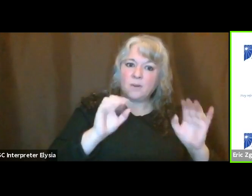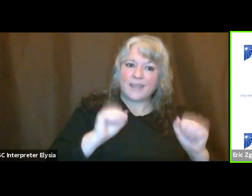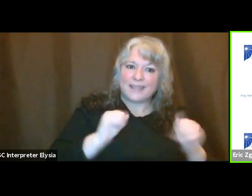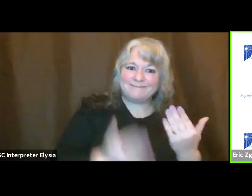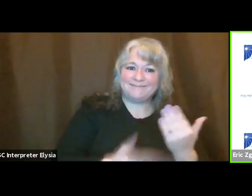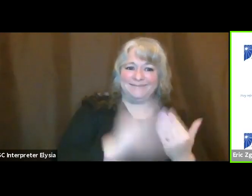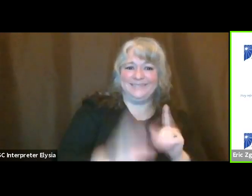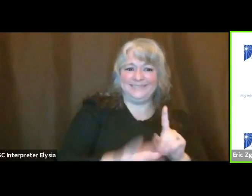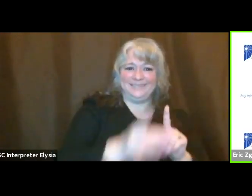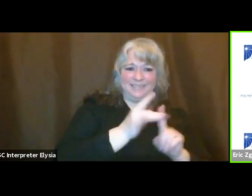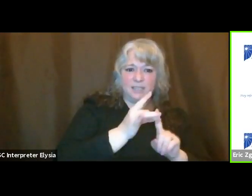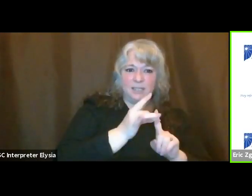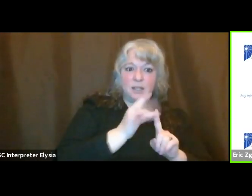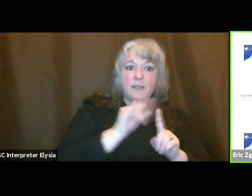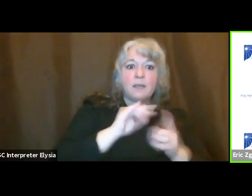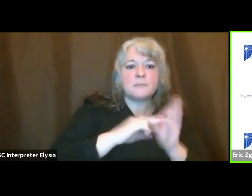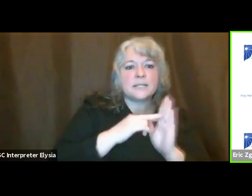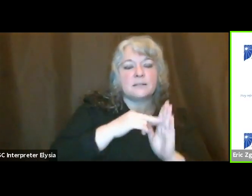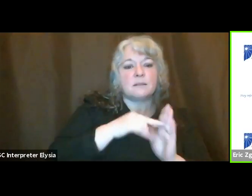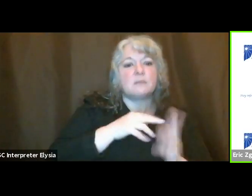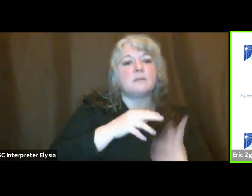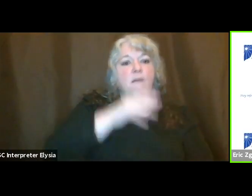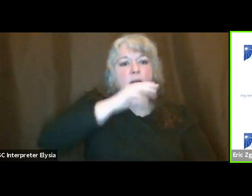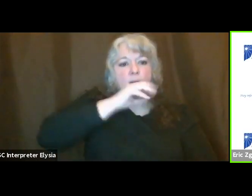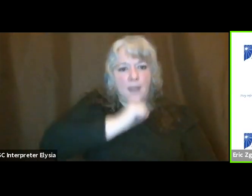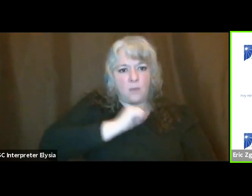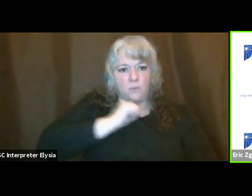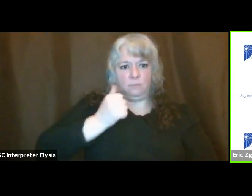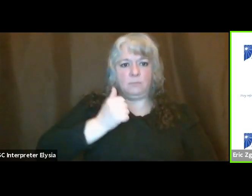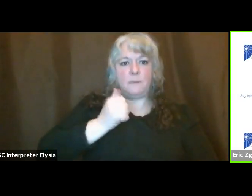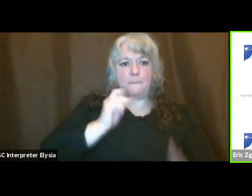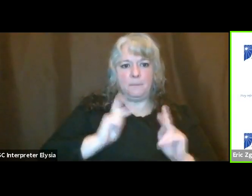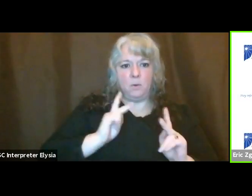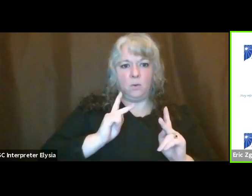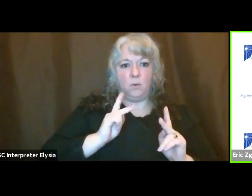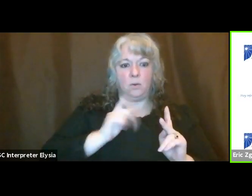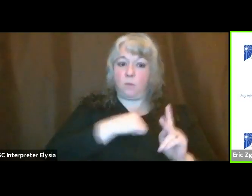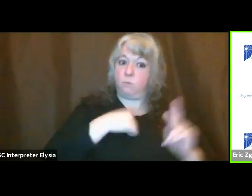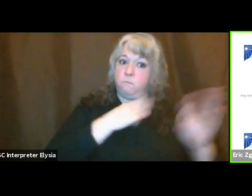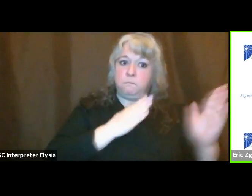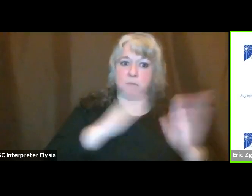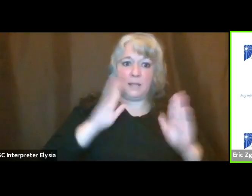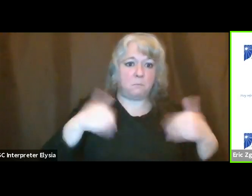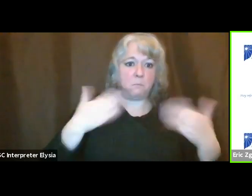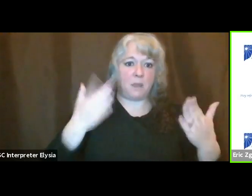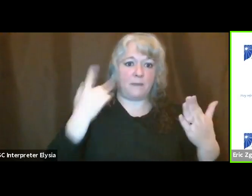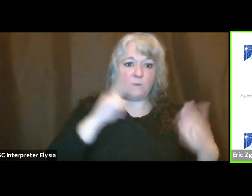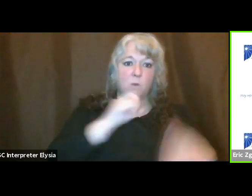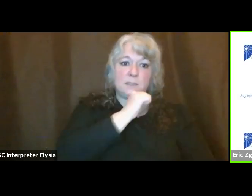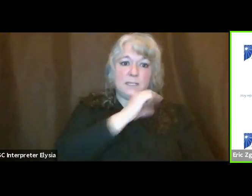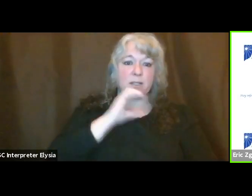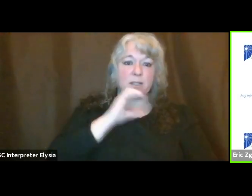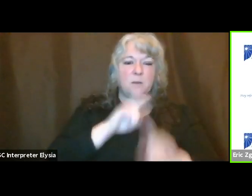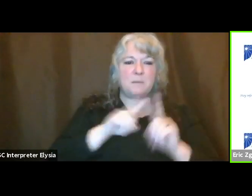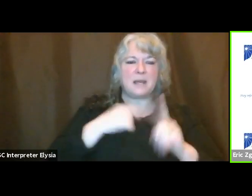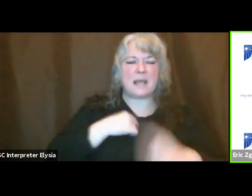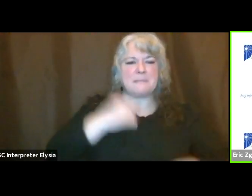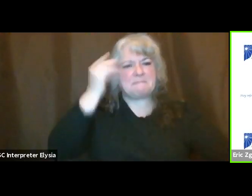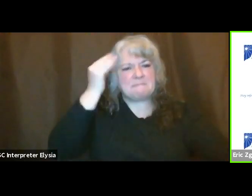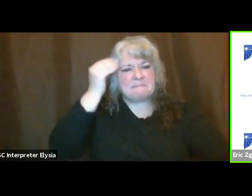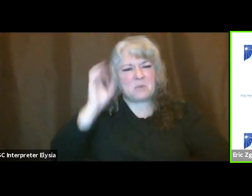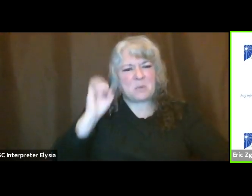elderly community, and we're trying to do that. So again, my concern is, did we take vaccines away from the elderly